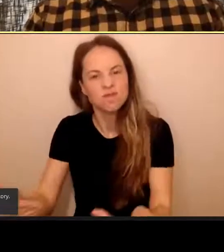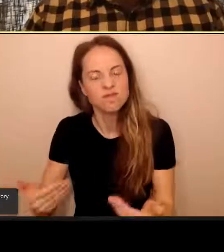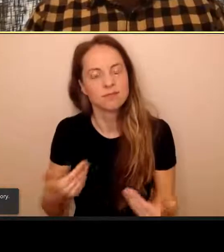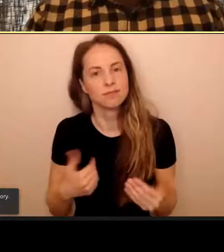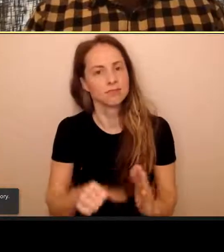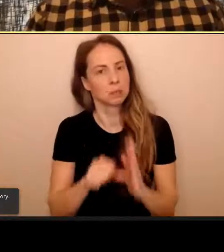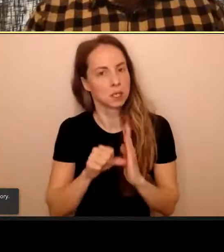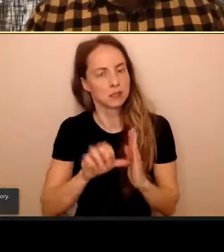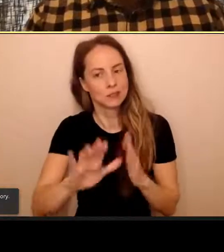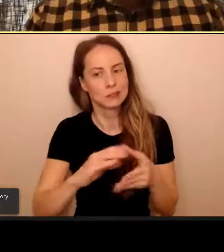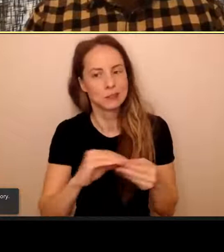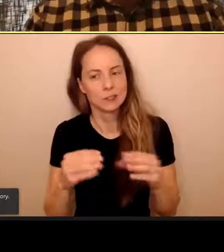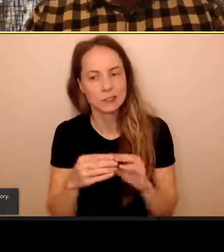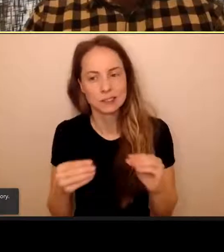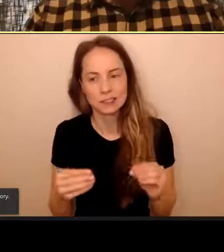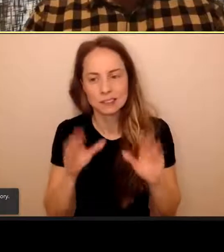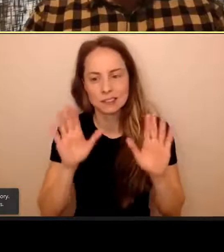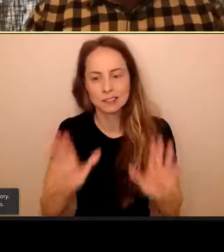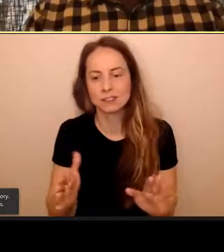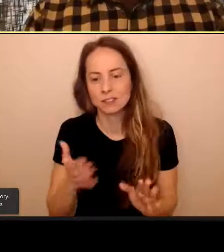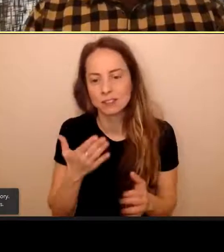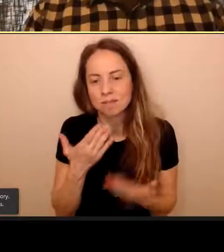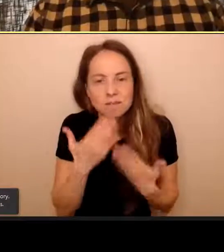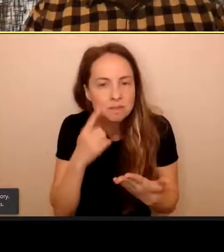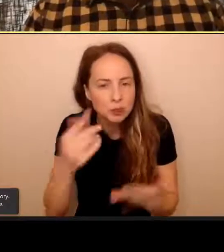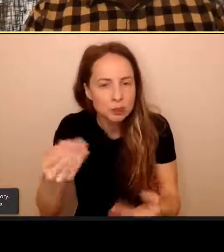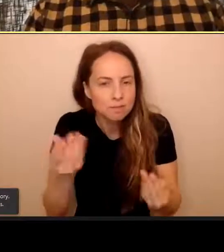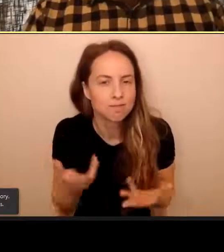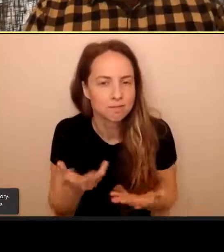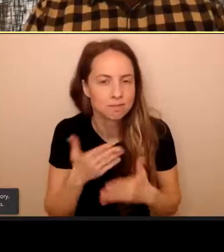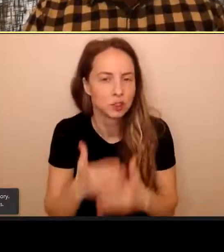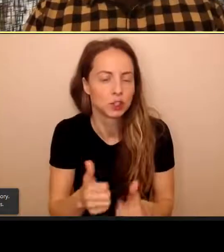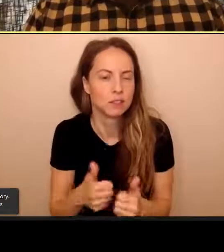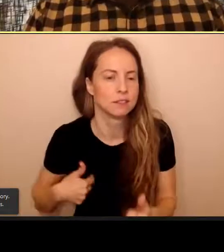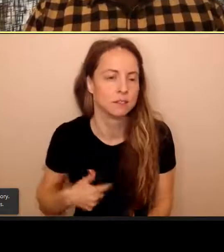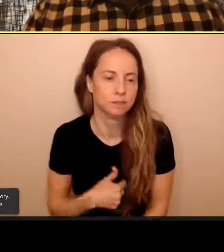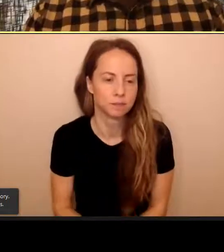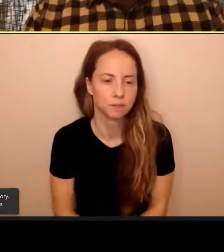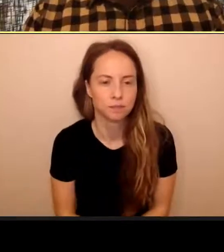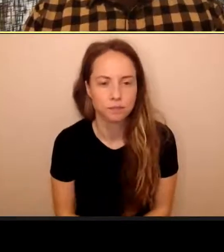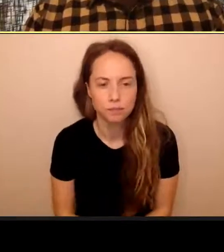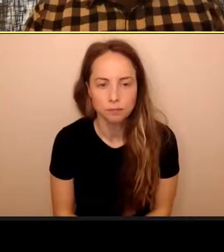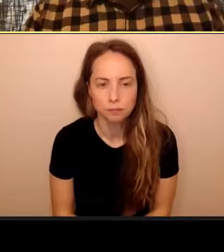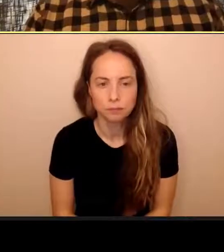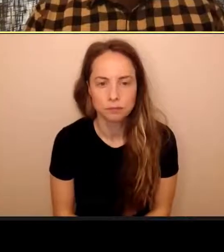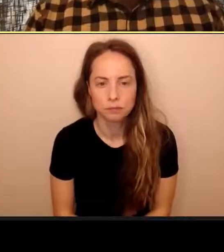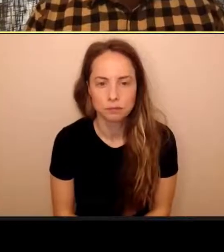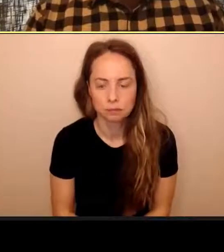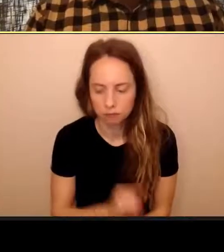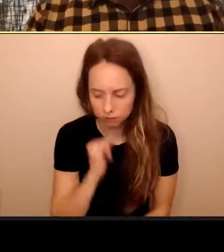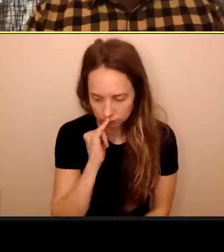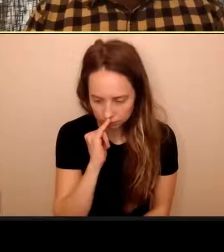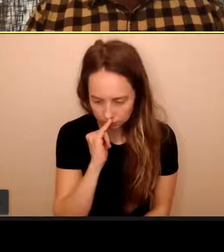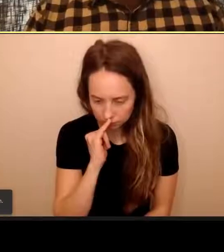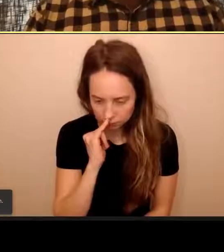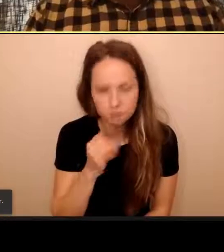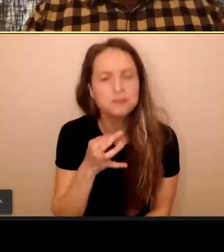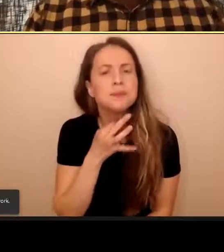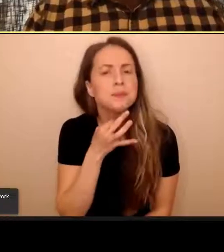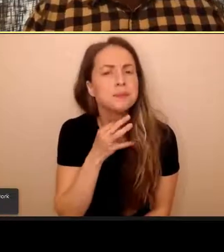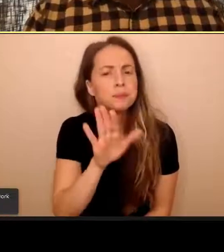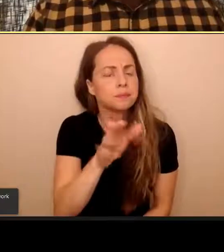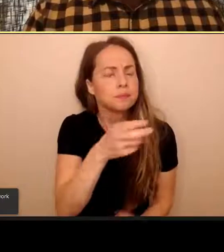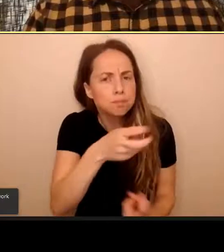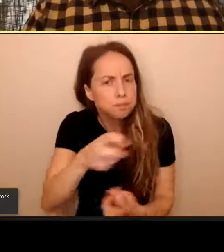so wonderful for you to share it with us. Thanks. I'm wondering about how your transition worked